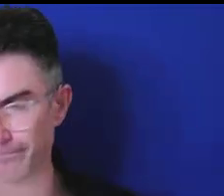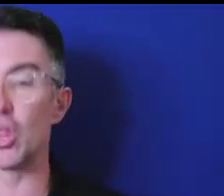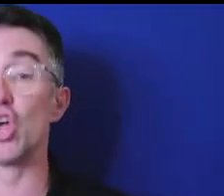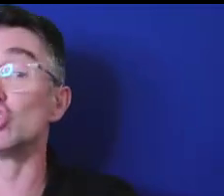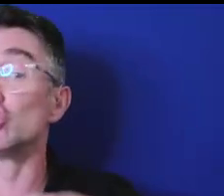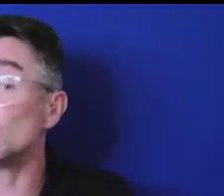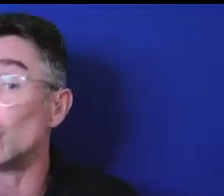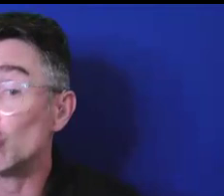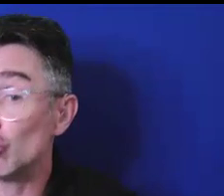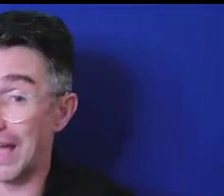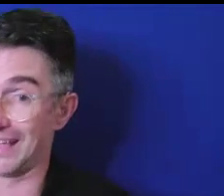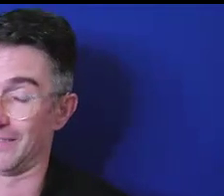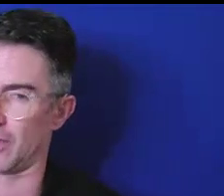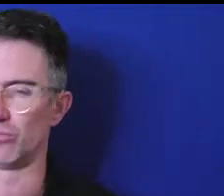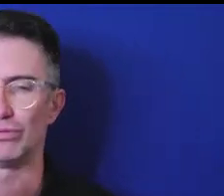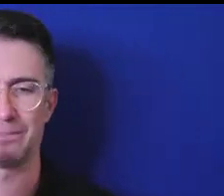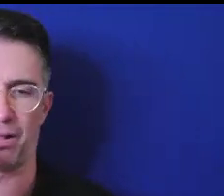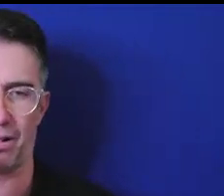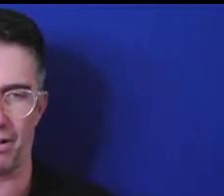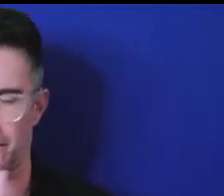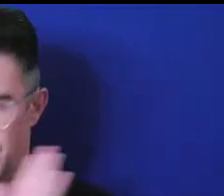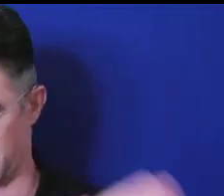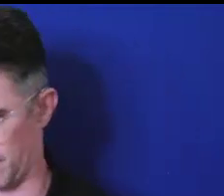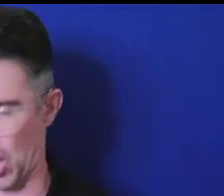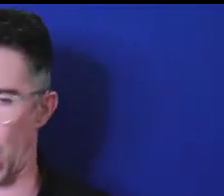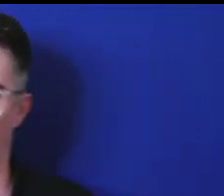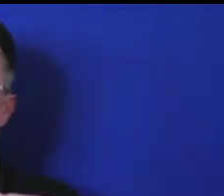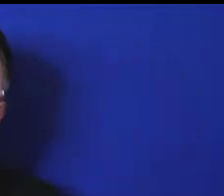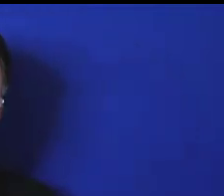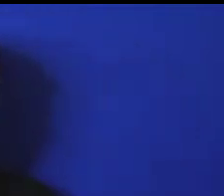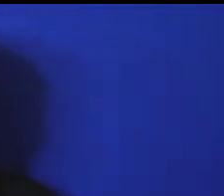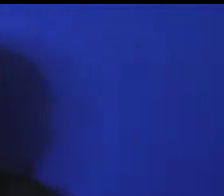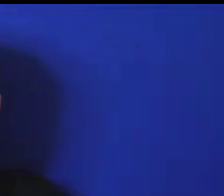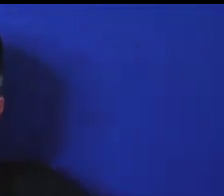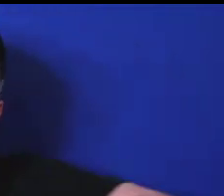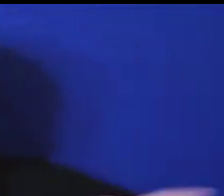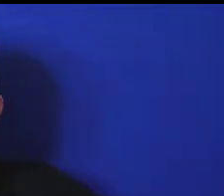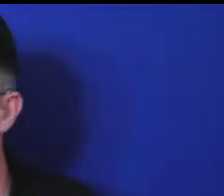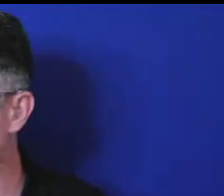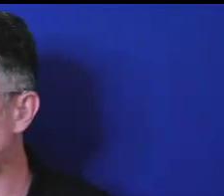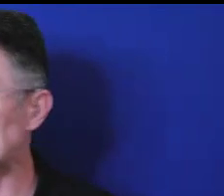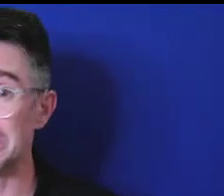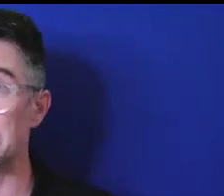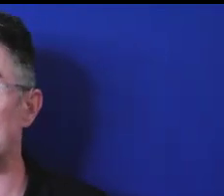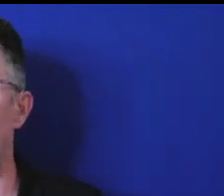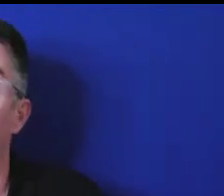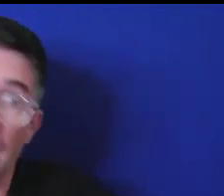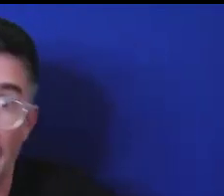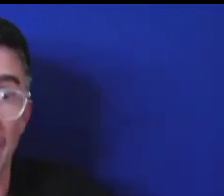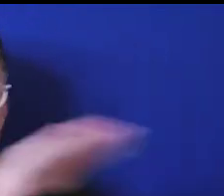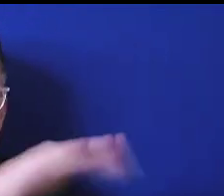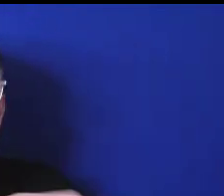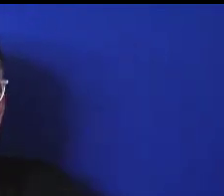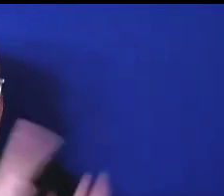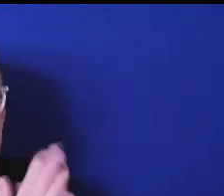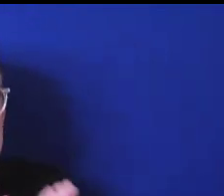with disability to access the social protection cash transfer program. Yeah.